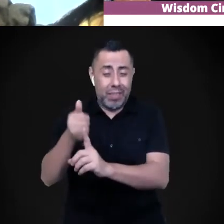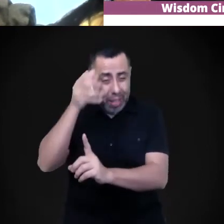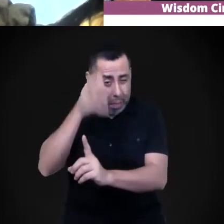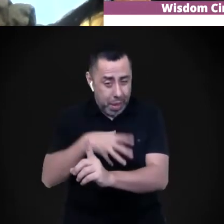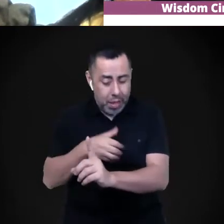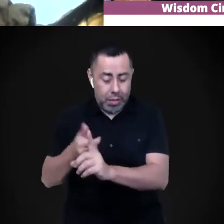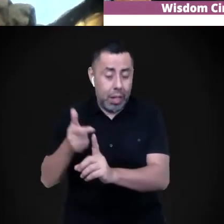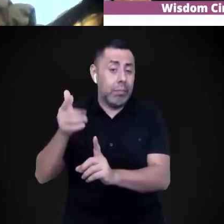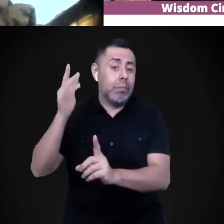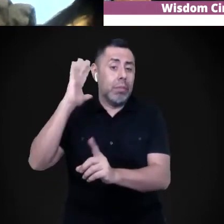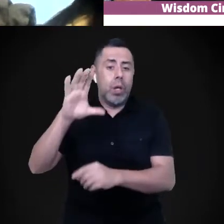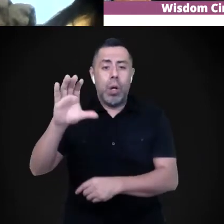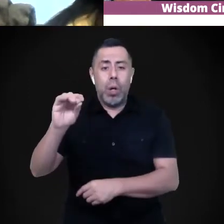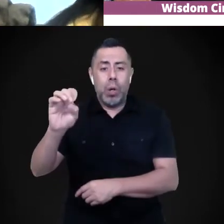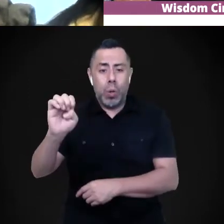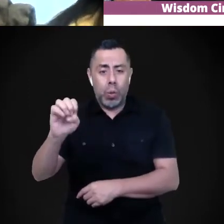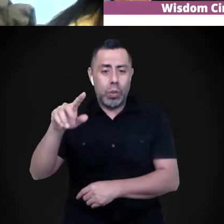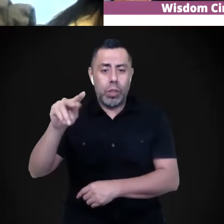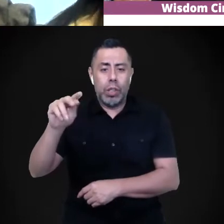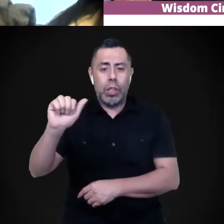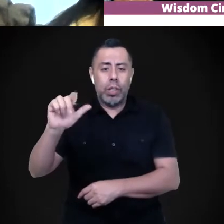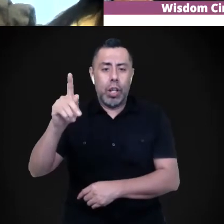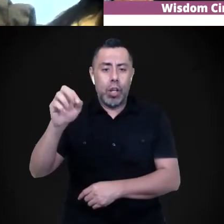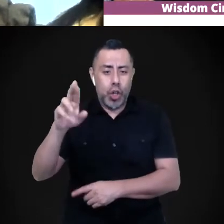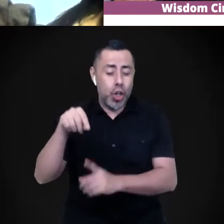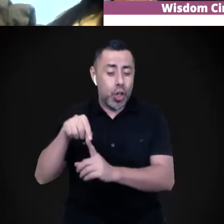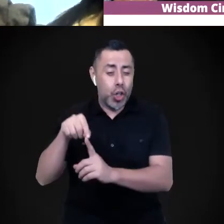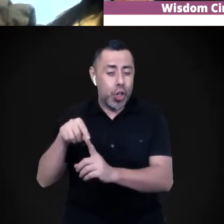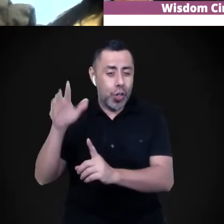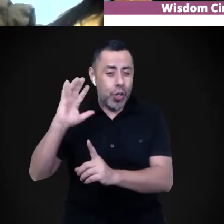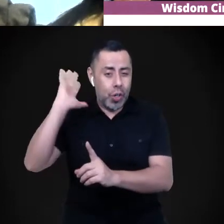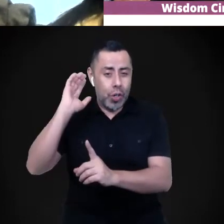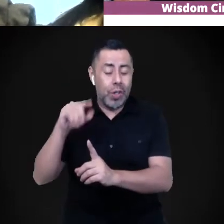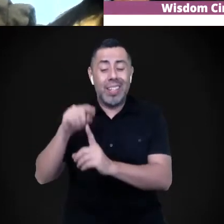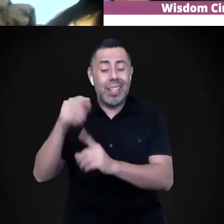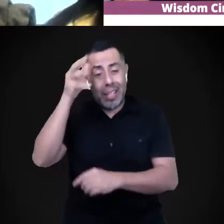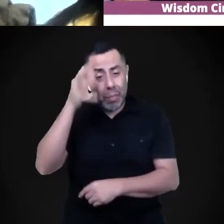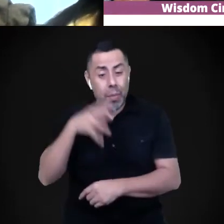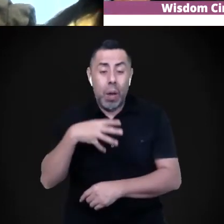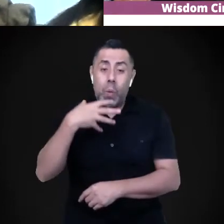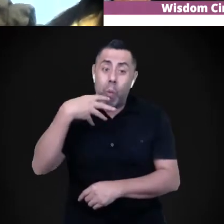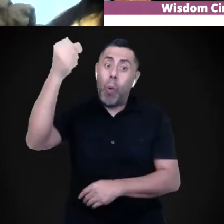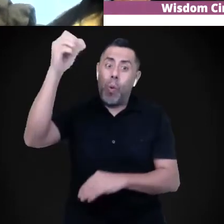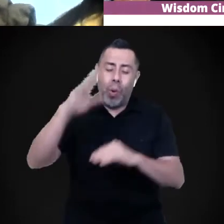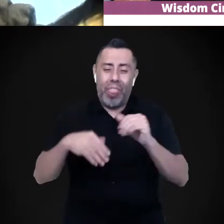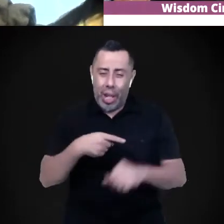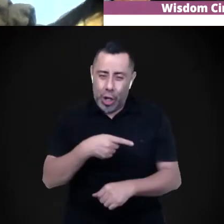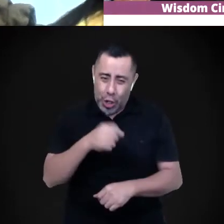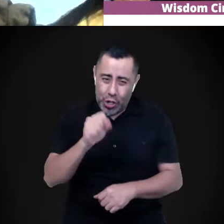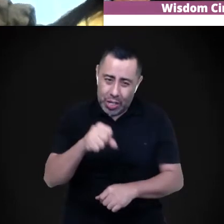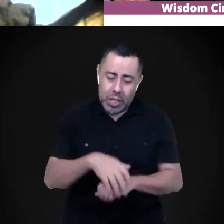that they gave her to. And he was much older than she was. And